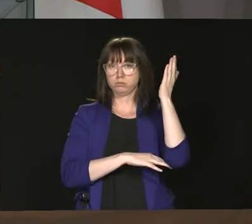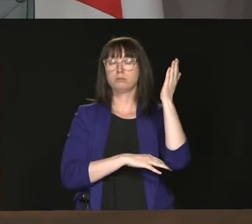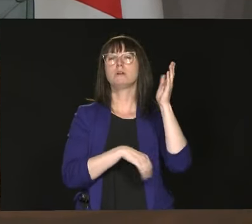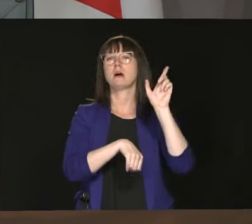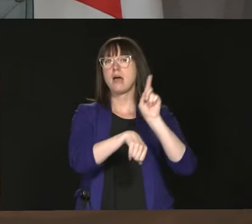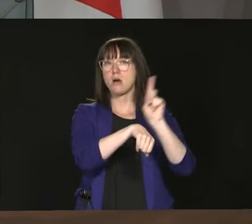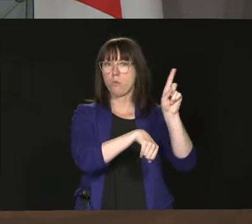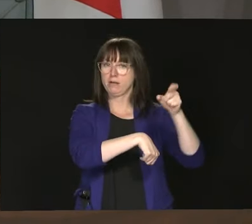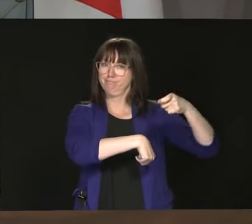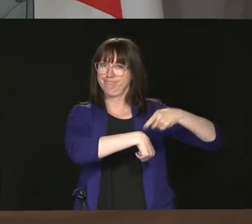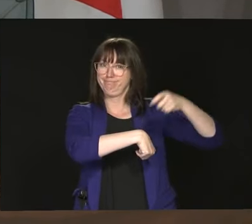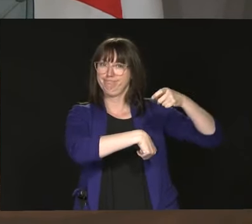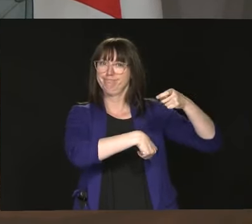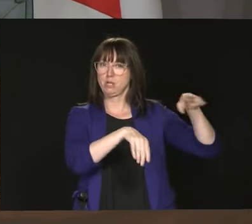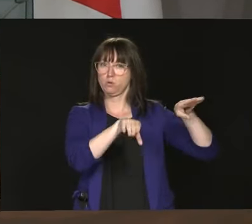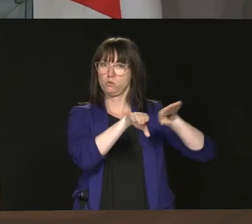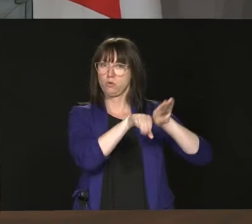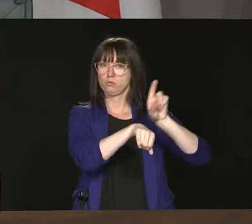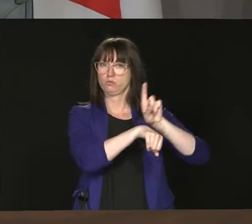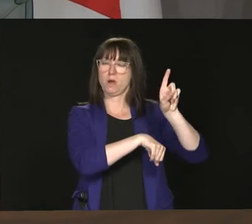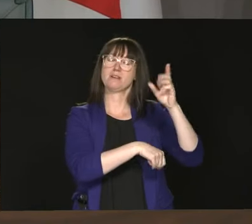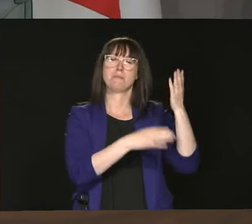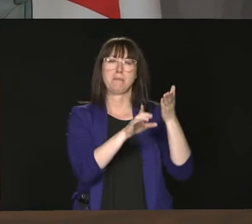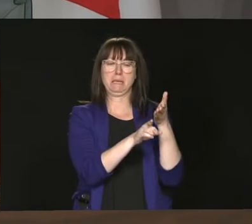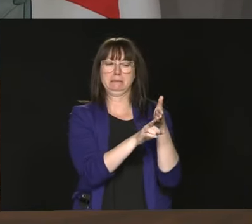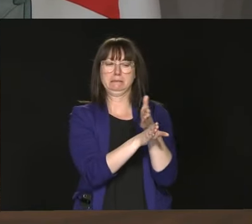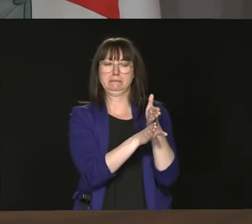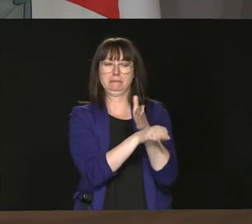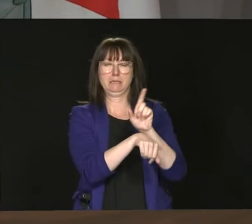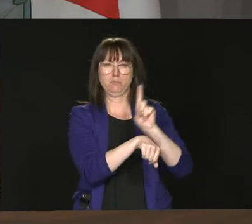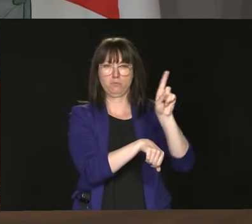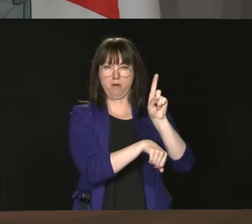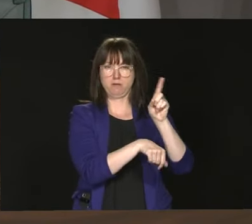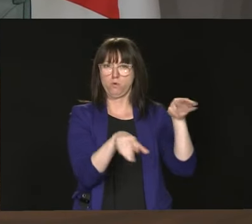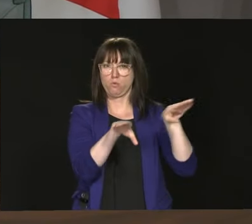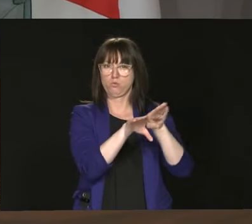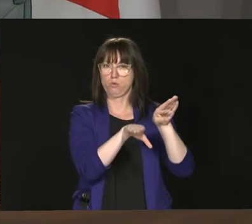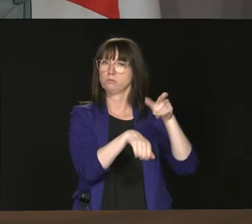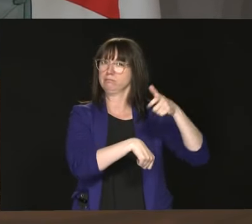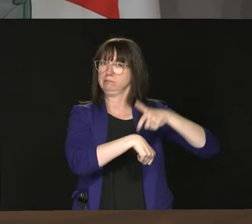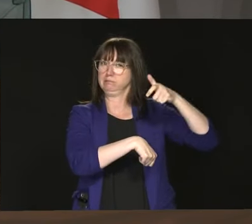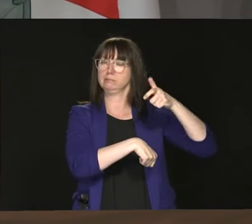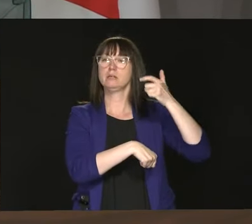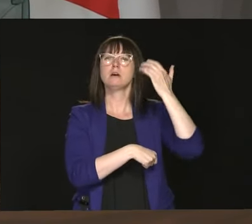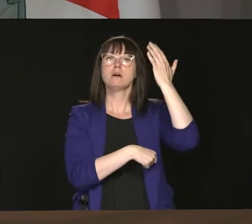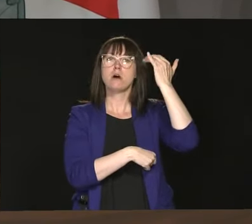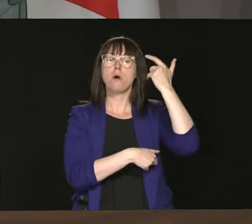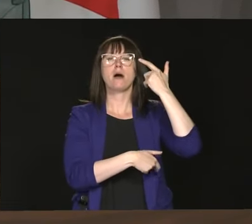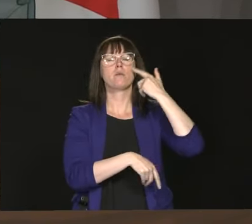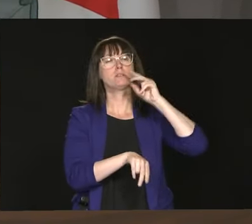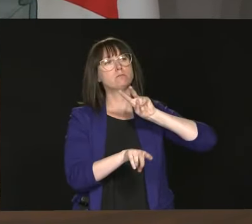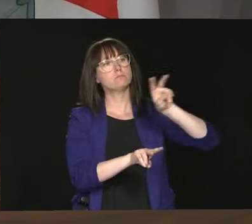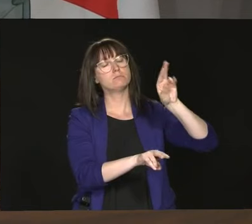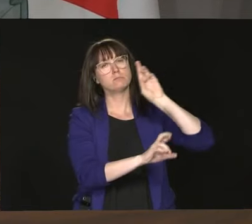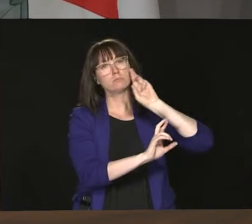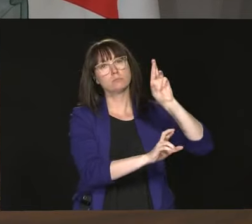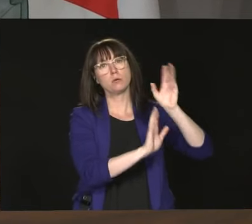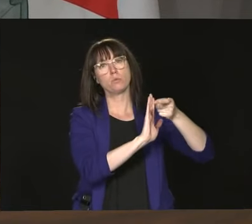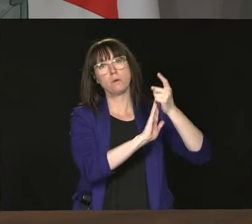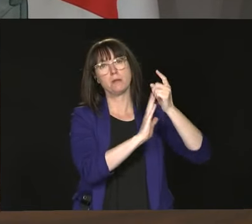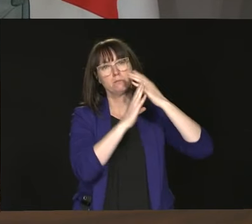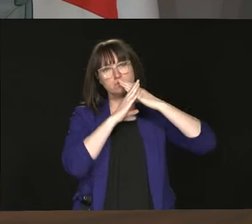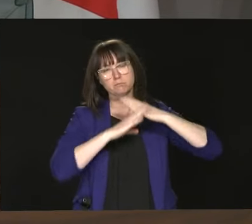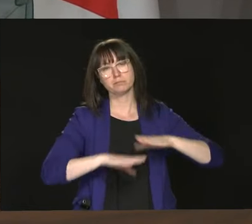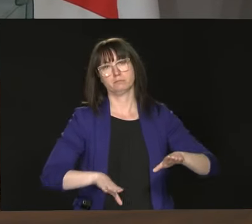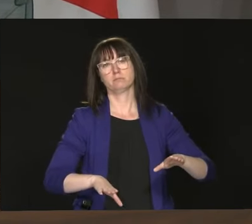indeed a few moments before 1 p.m., in order to observe a minute of silence to honor